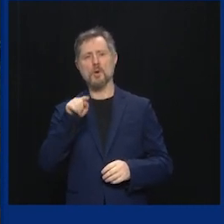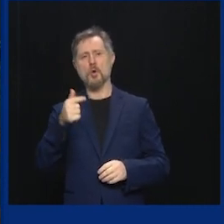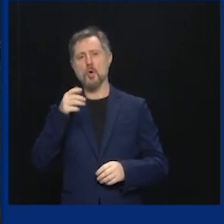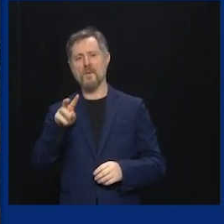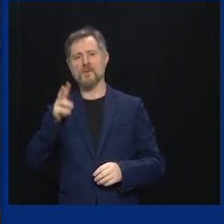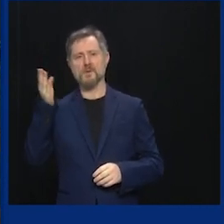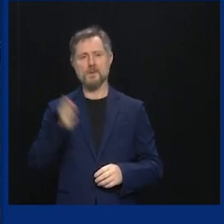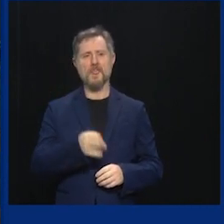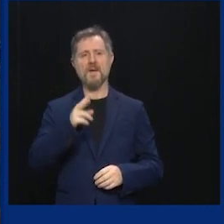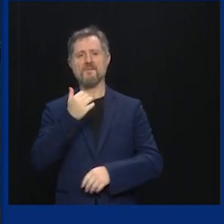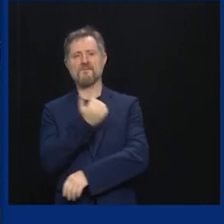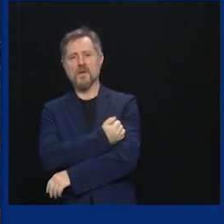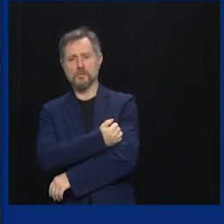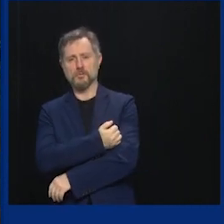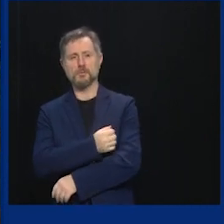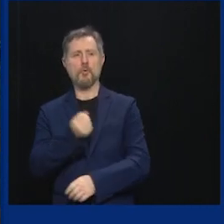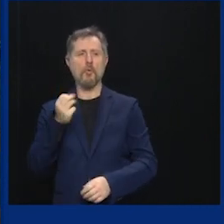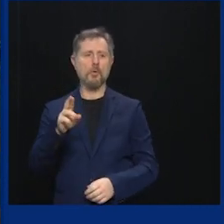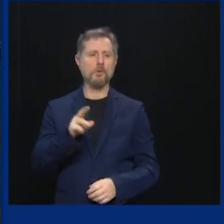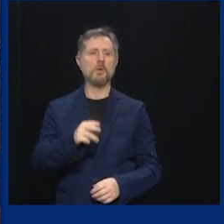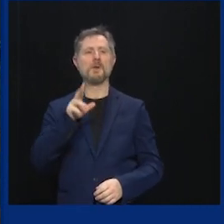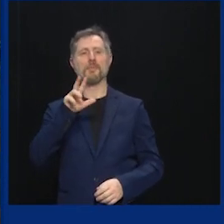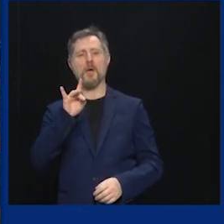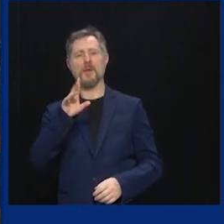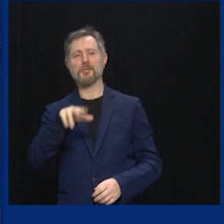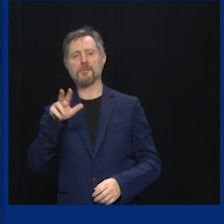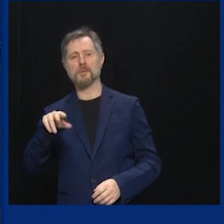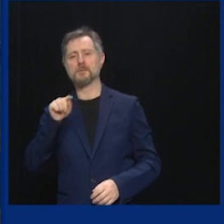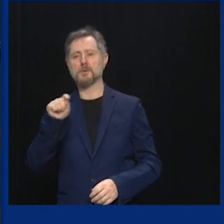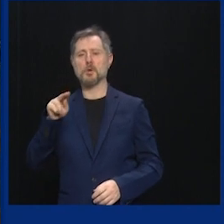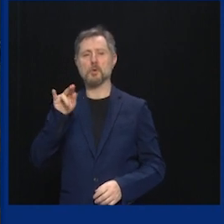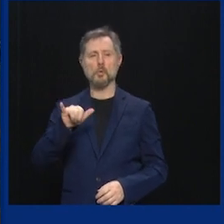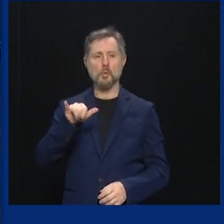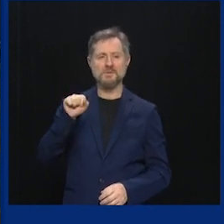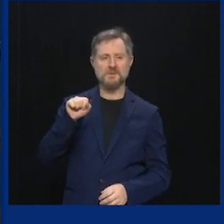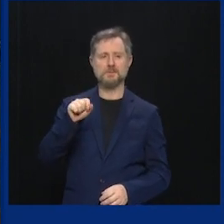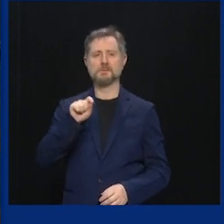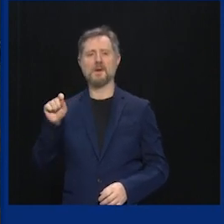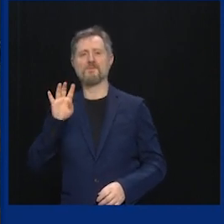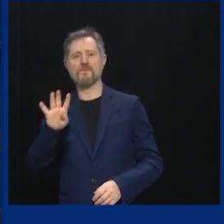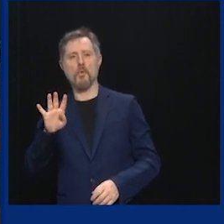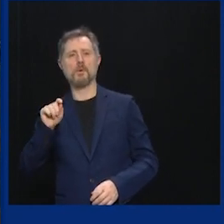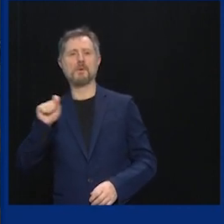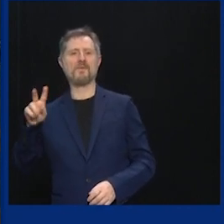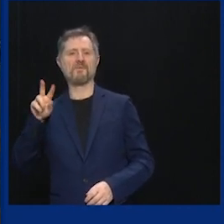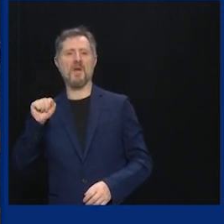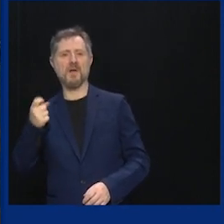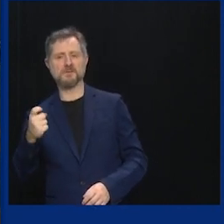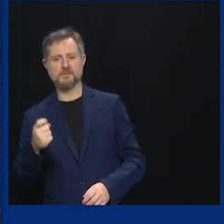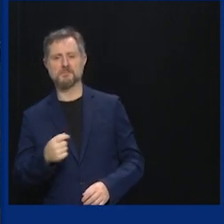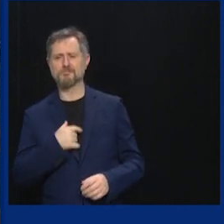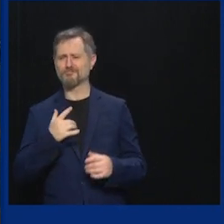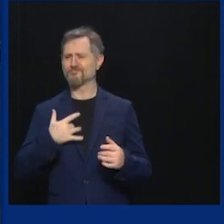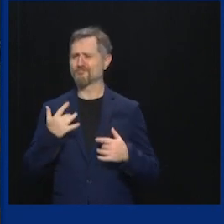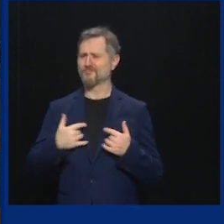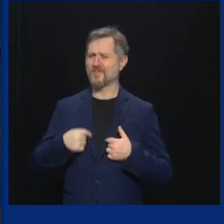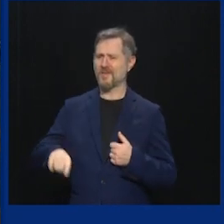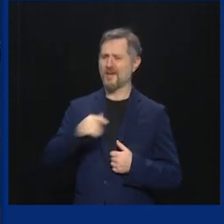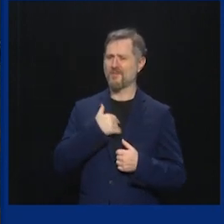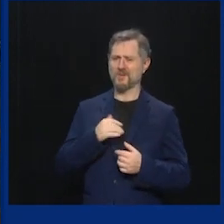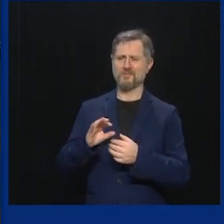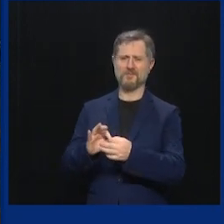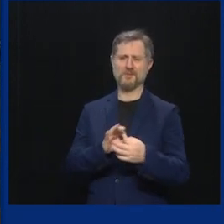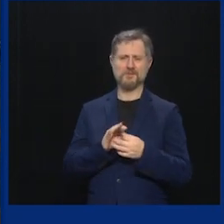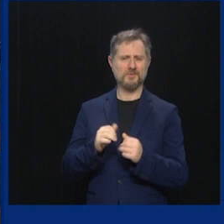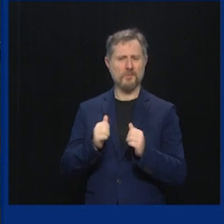ny.gov/vaccine, or call in if you want to make a phone call. But these work so well. And we're very excited partnering with local individuals across the state,